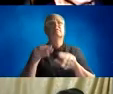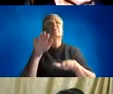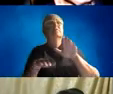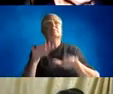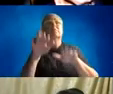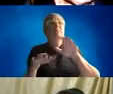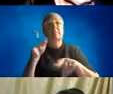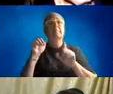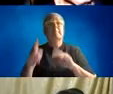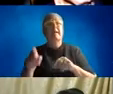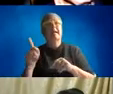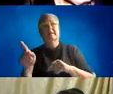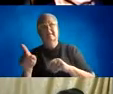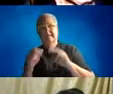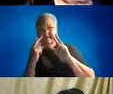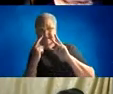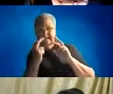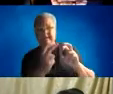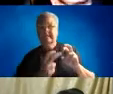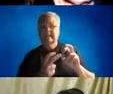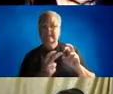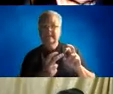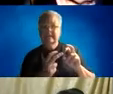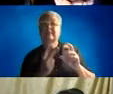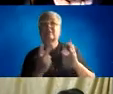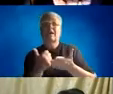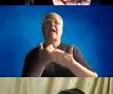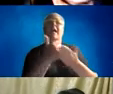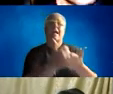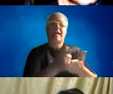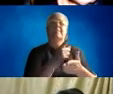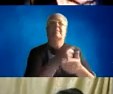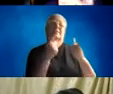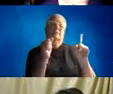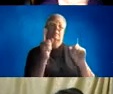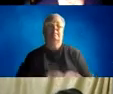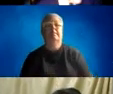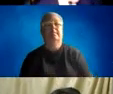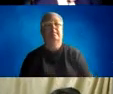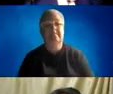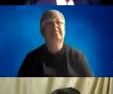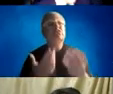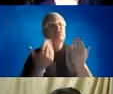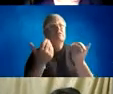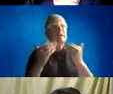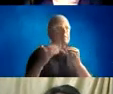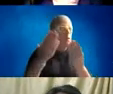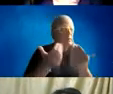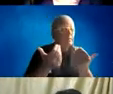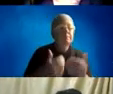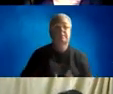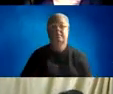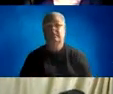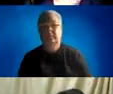it, then it would work. Yeah. Okay, more? Yeah, there's Lowry.